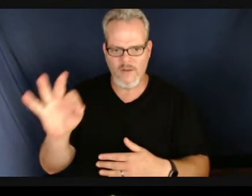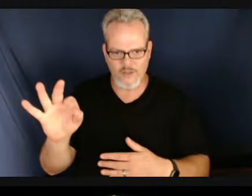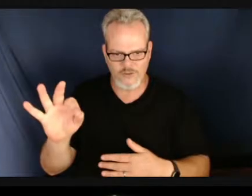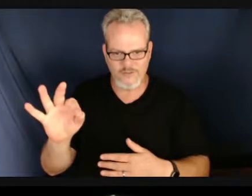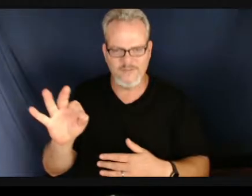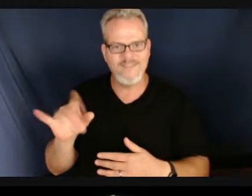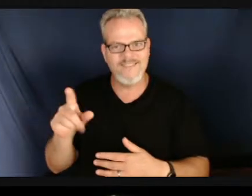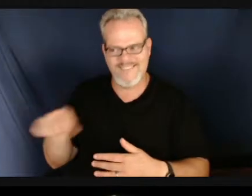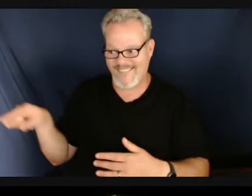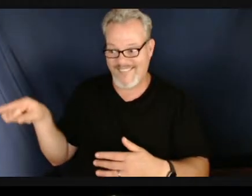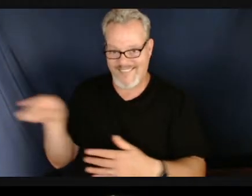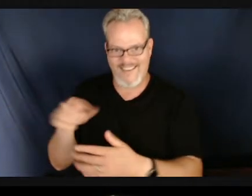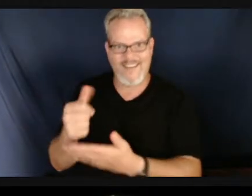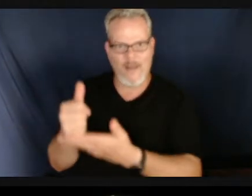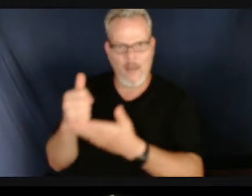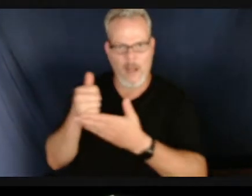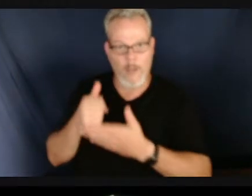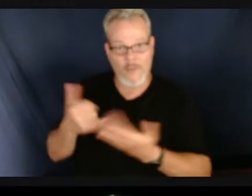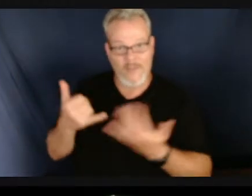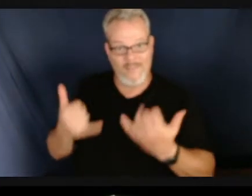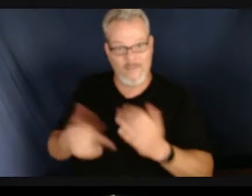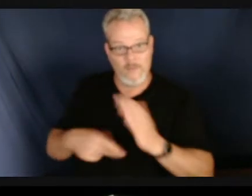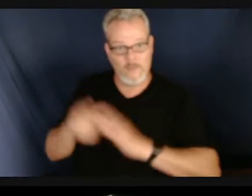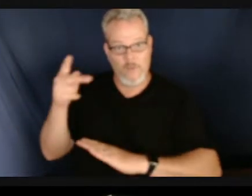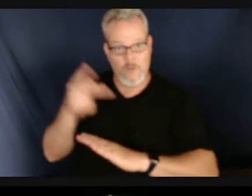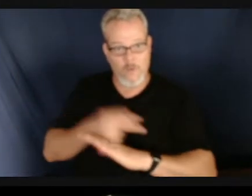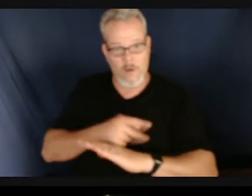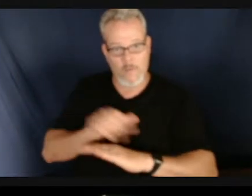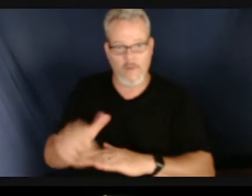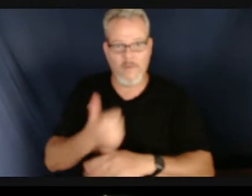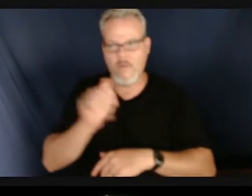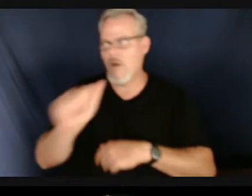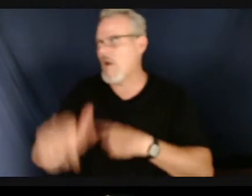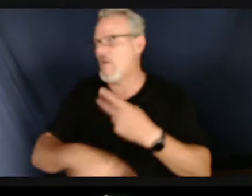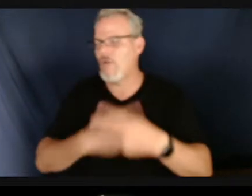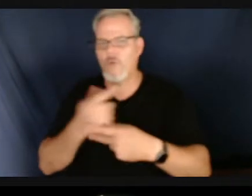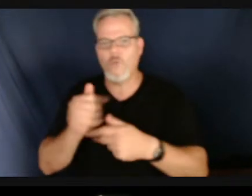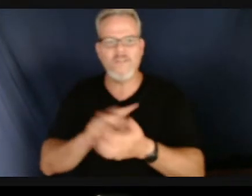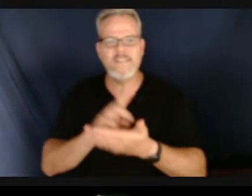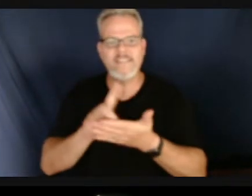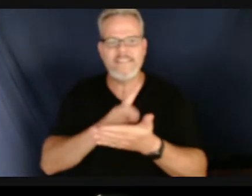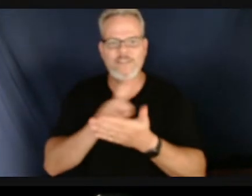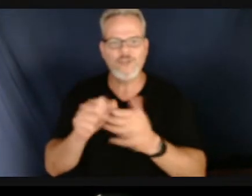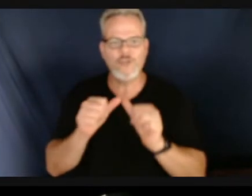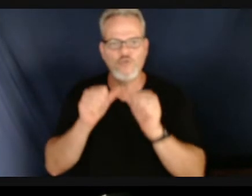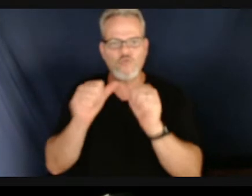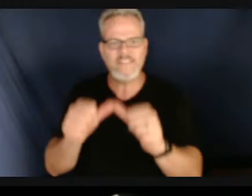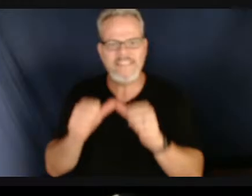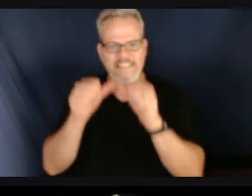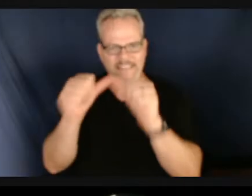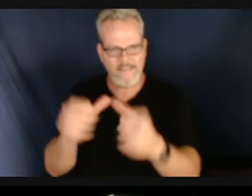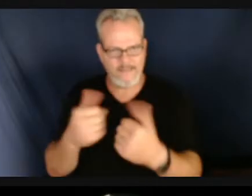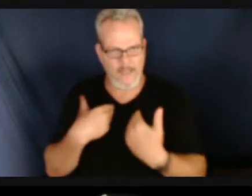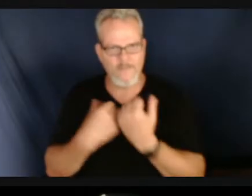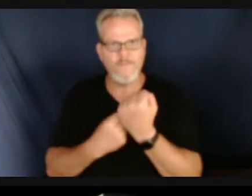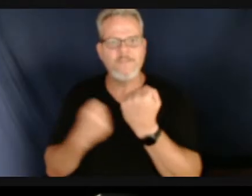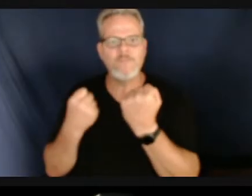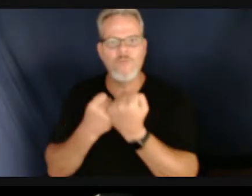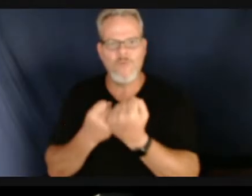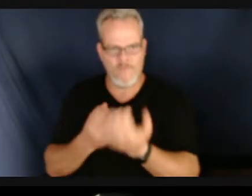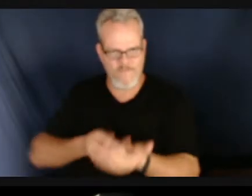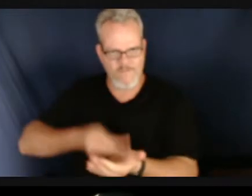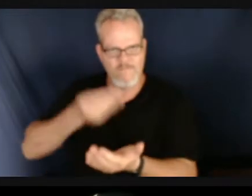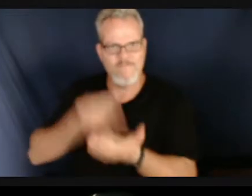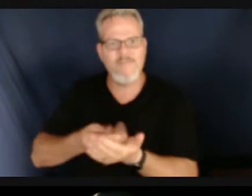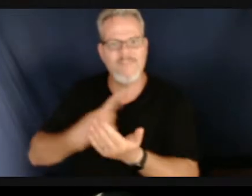it so this program, as well as our other programs in digital resilience and youth development, have the funding and support that they need. So we